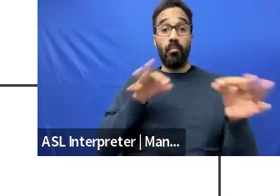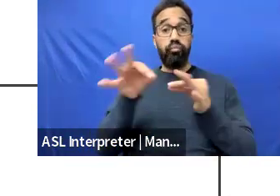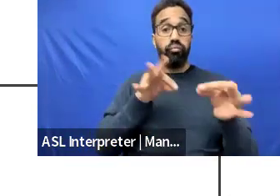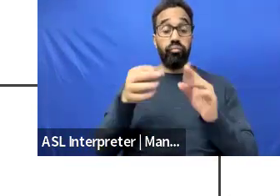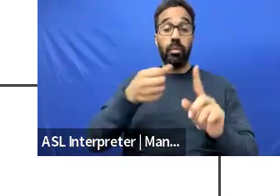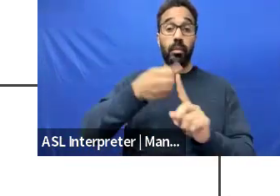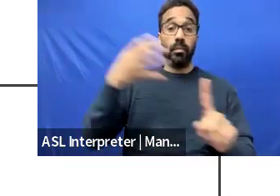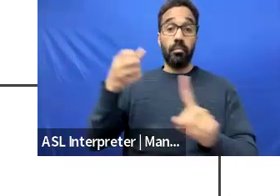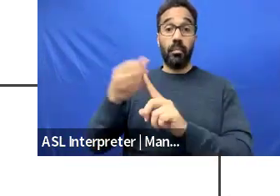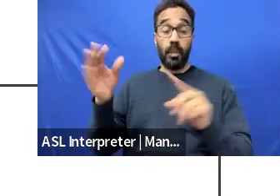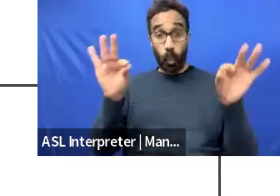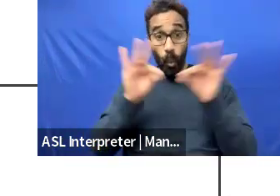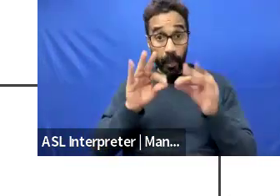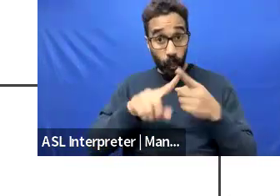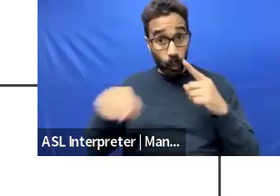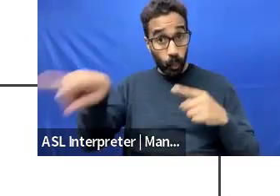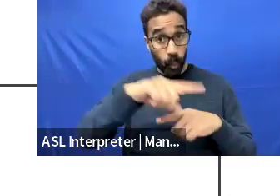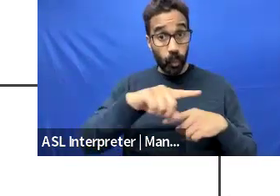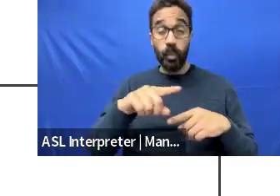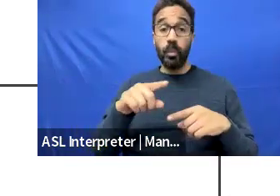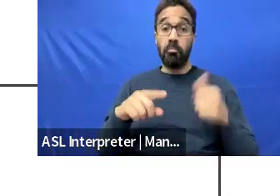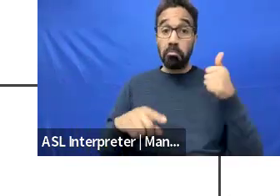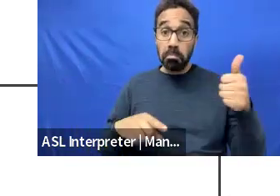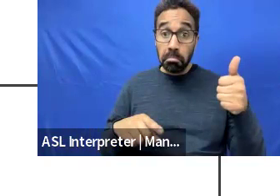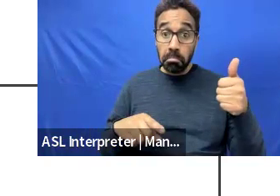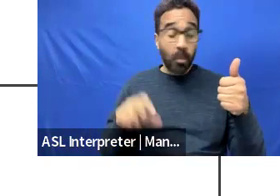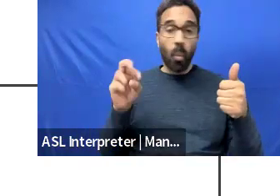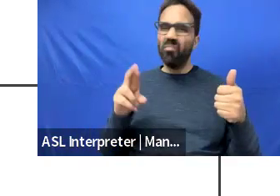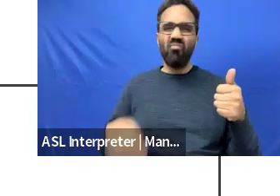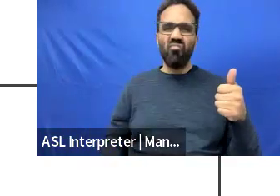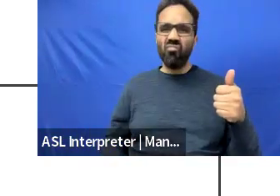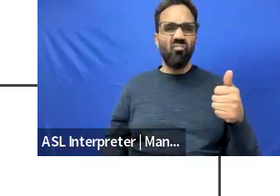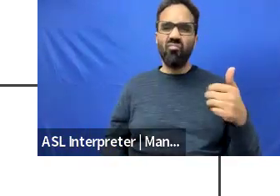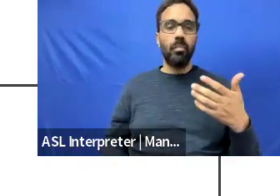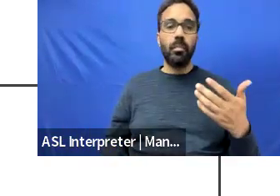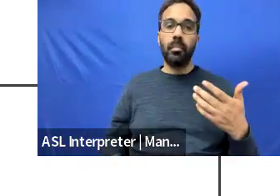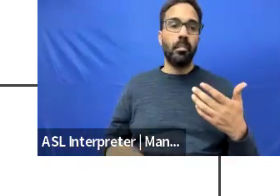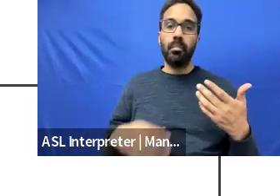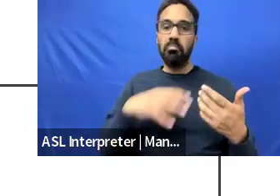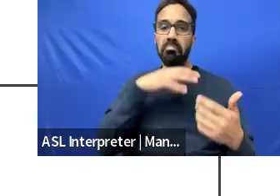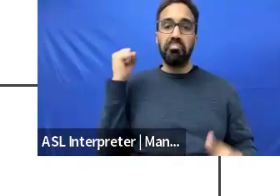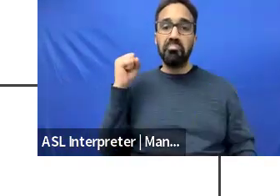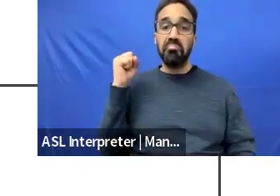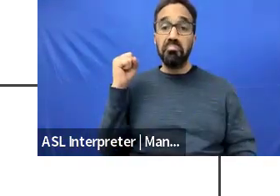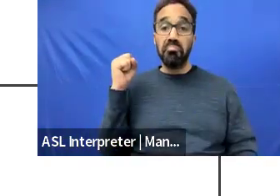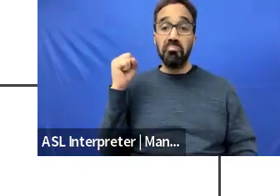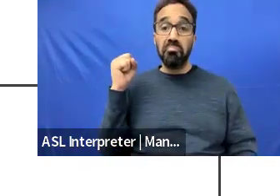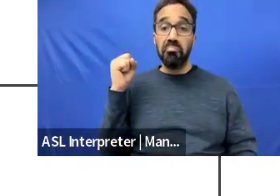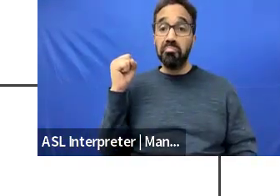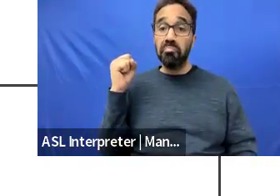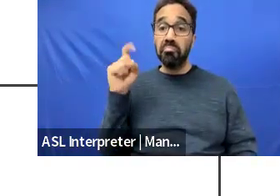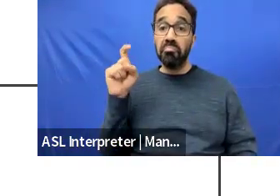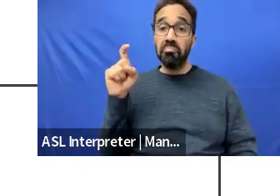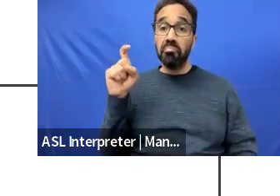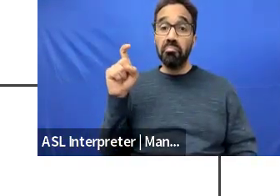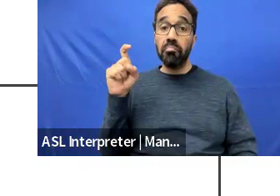is this useful for you? Throw a thumbs up if it is, to talk about the vaccine, or are we kind of overhearing about this? Because we kind